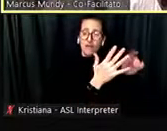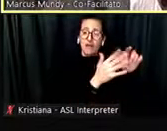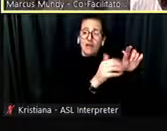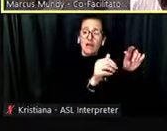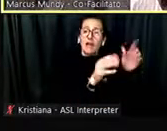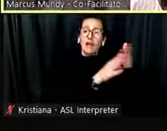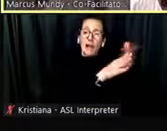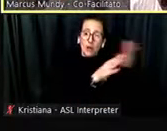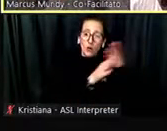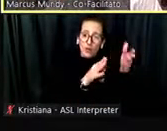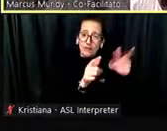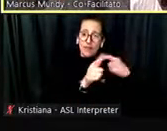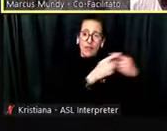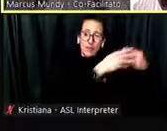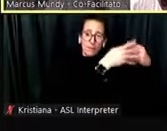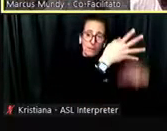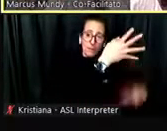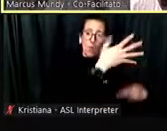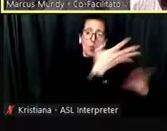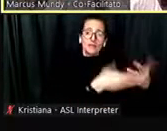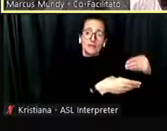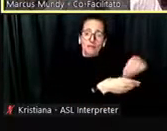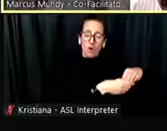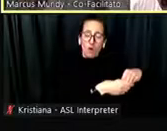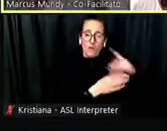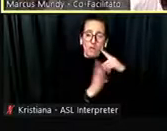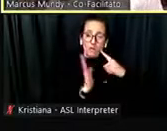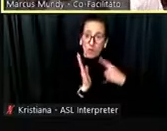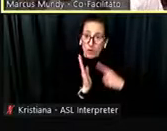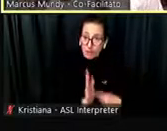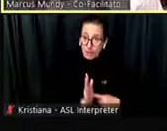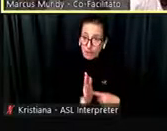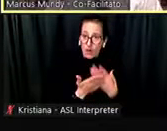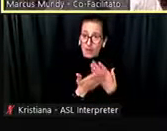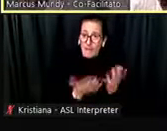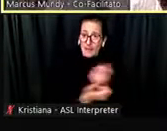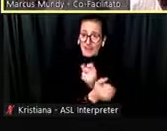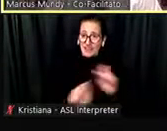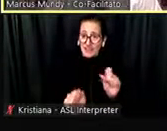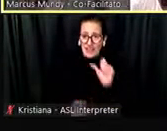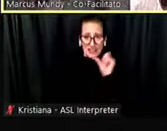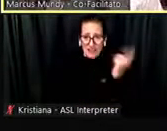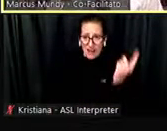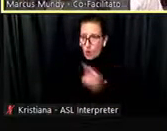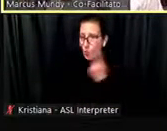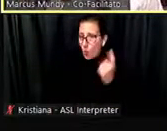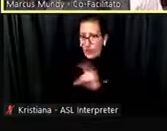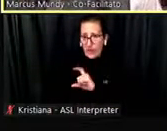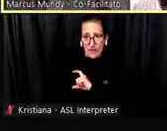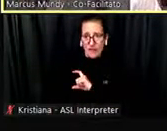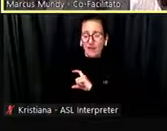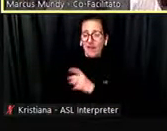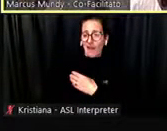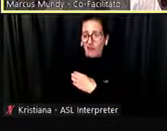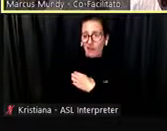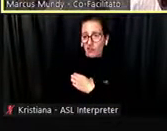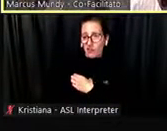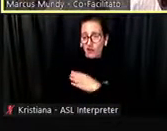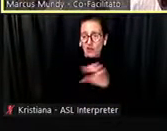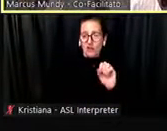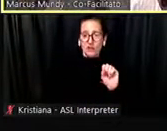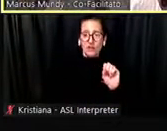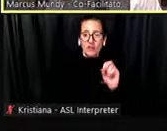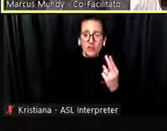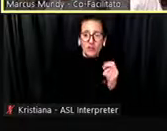look at public safety. Well, public safety is just not the sheriff. It is the sheriff and the juvenile courts and the